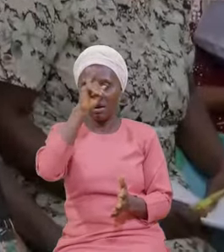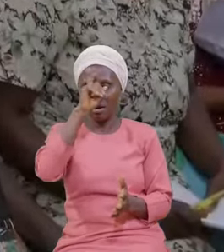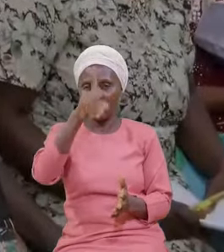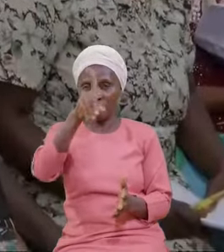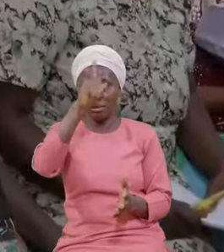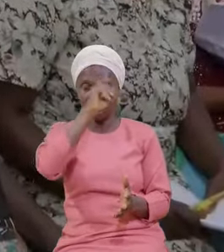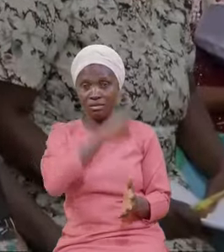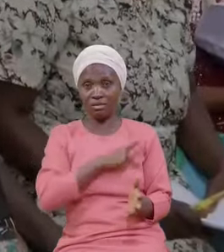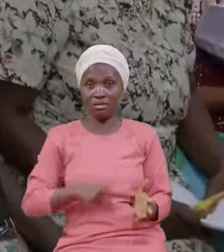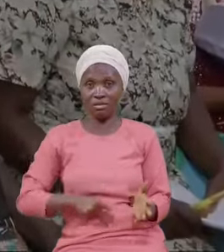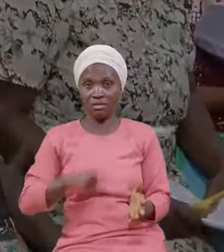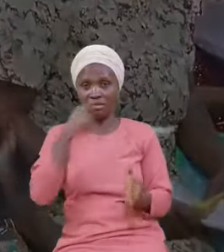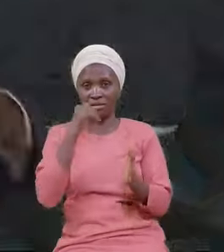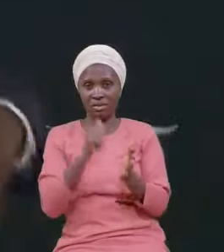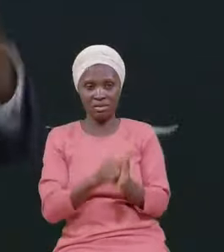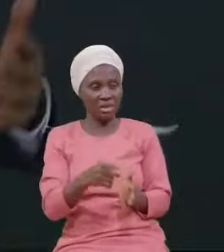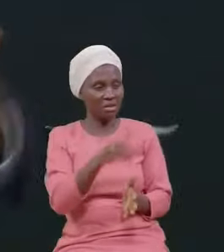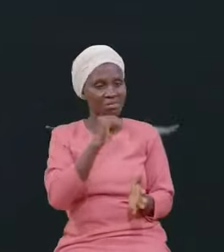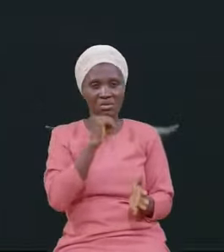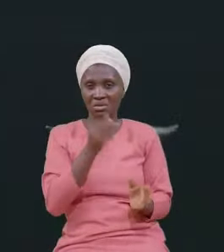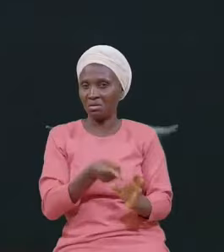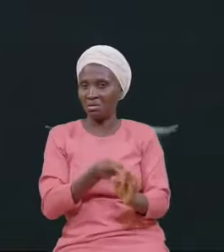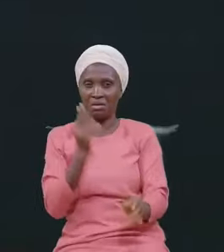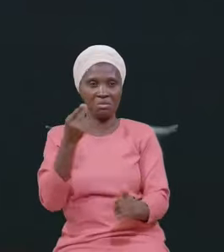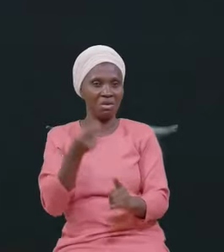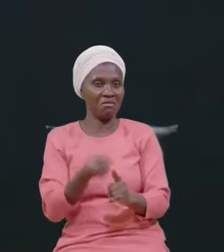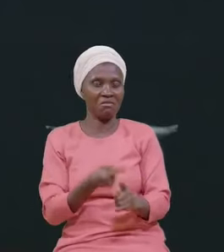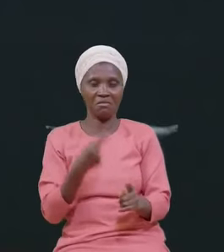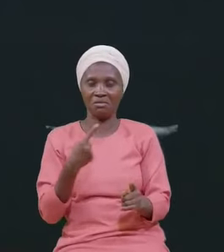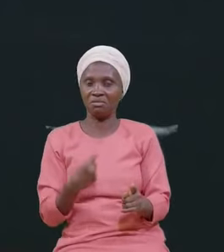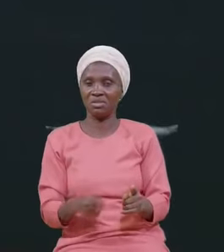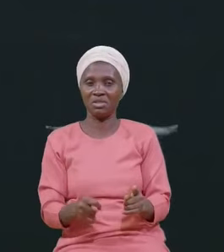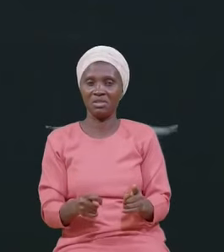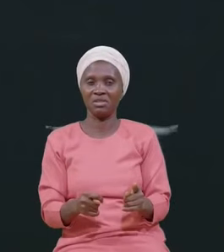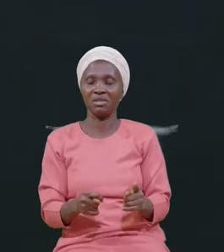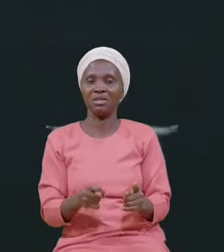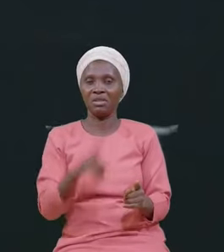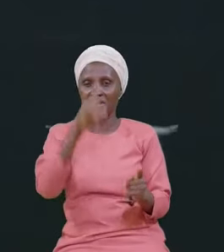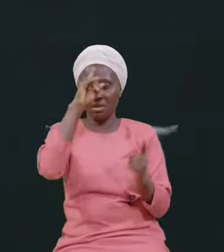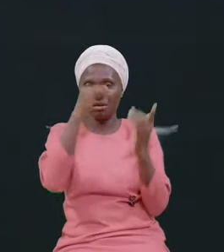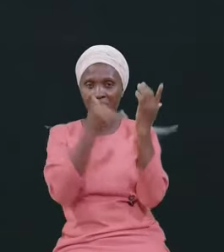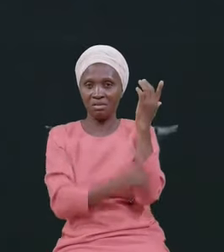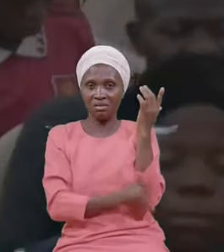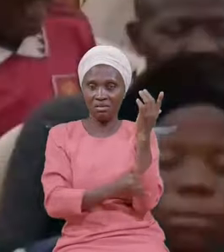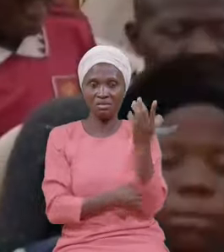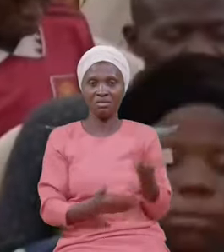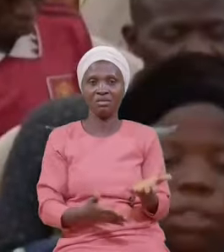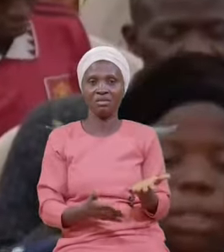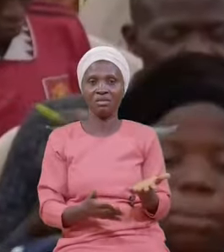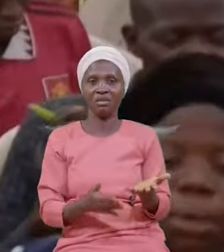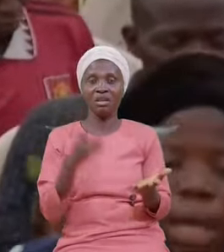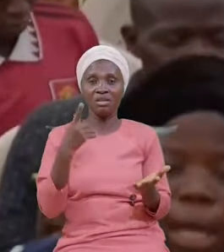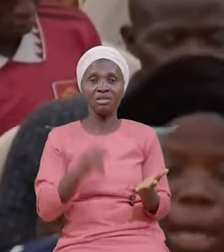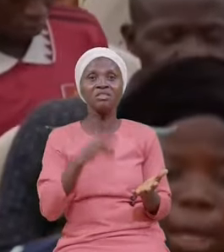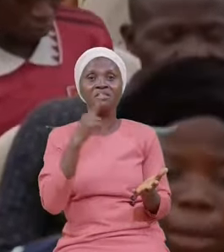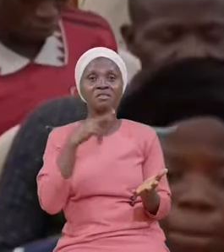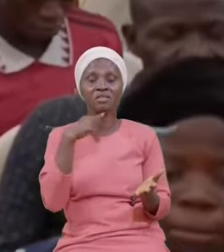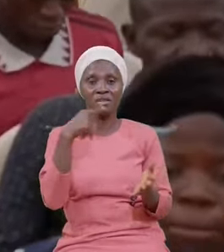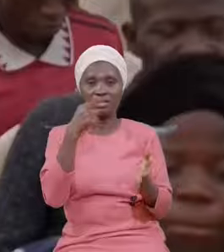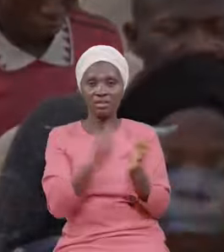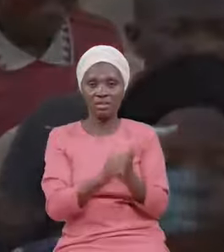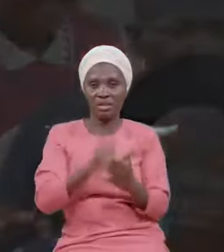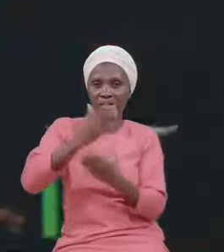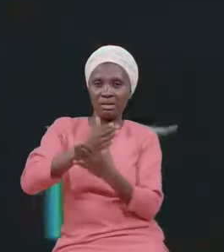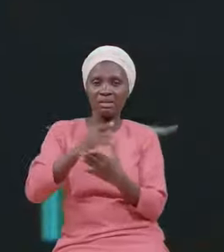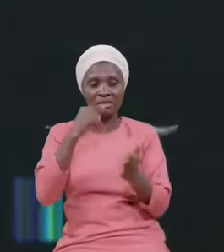the Red Sea that said they will not move forward the Red Sea were clear before you and all